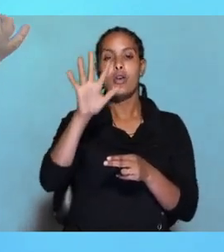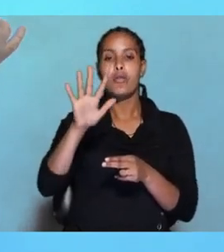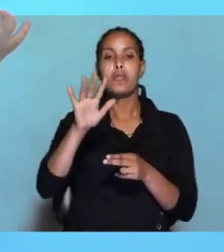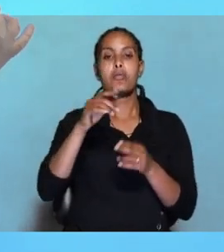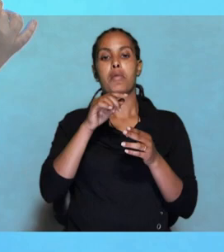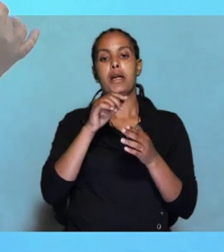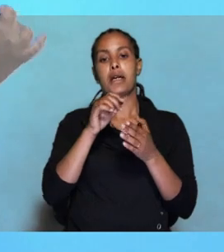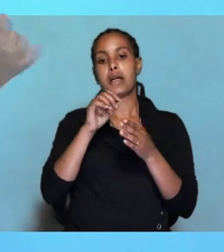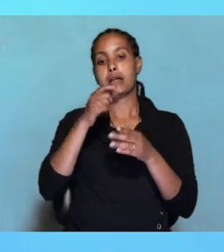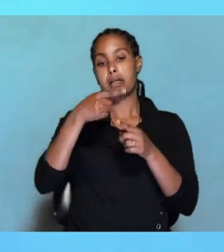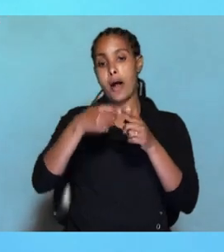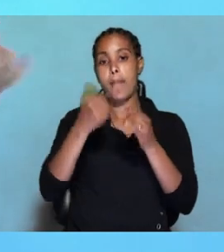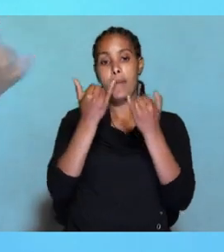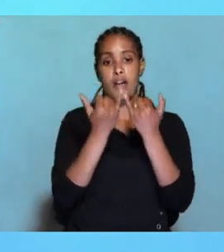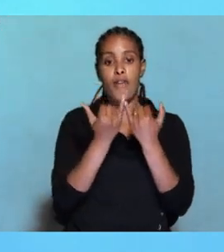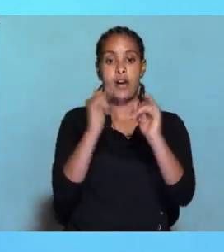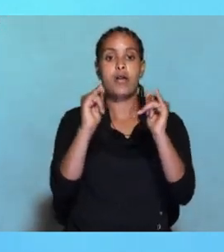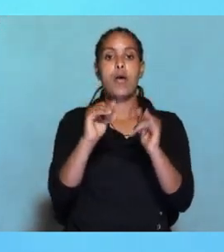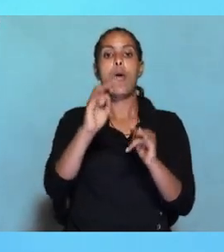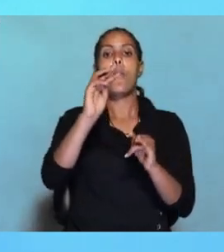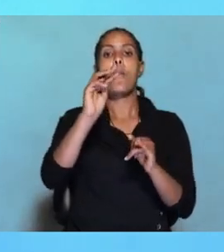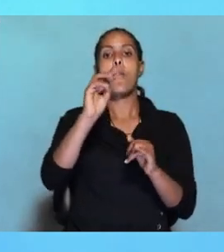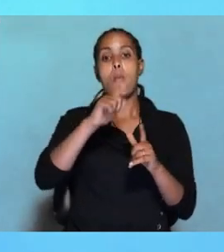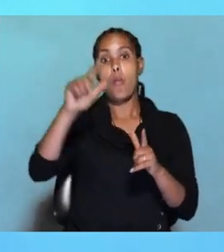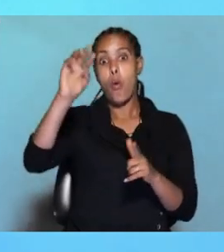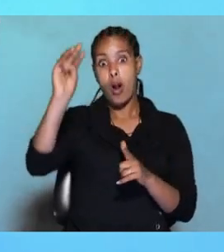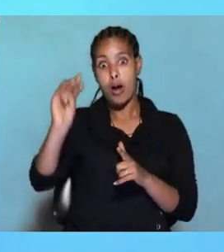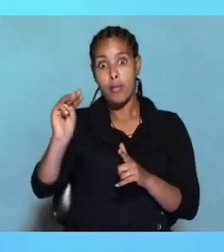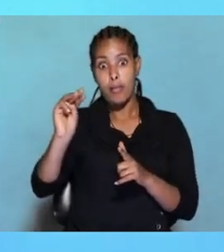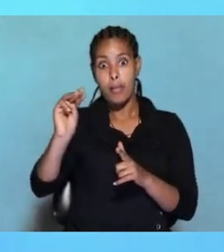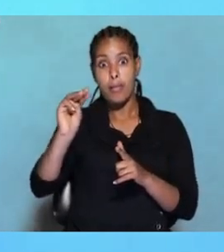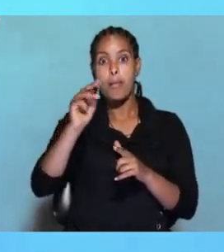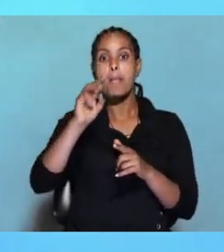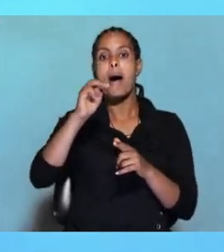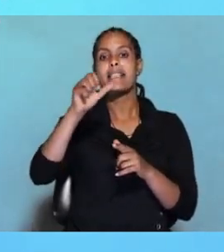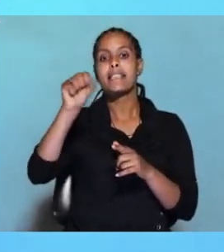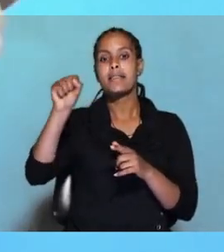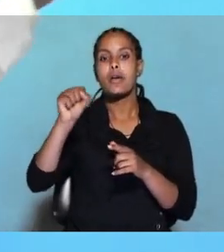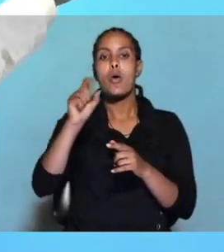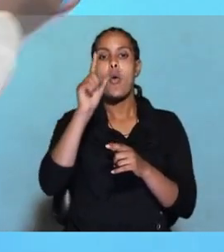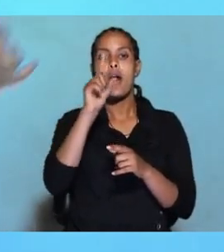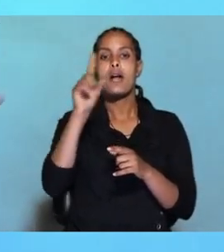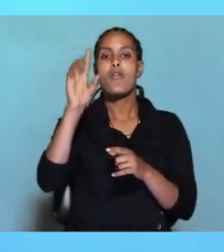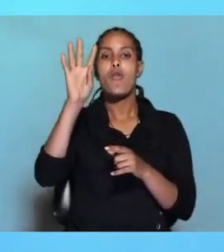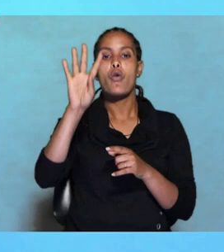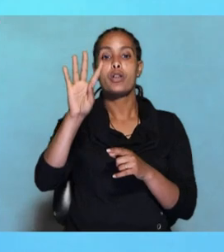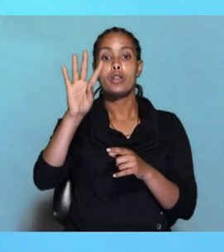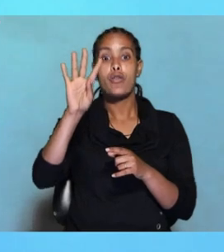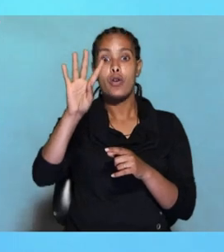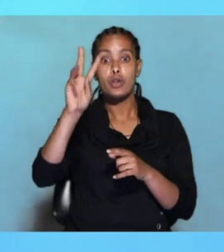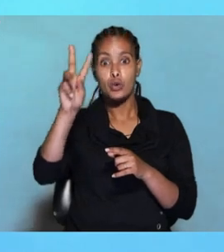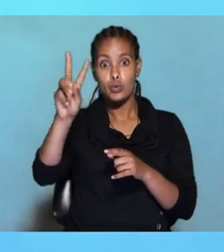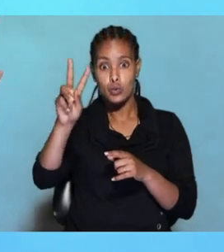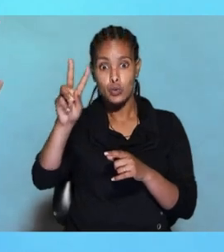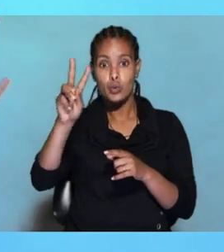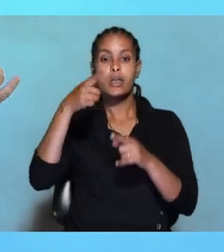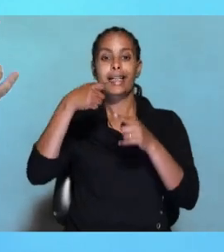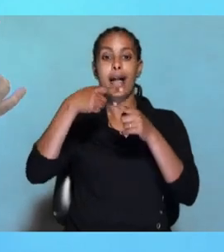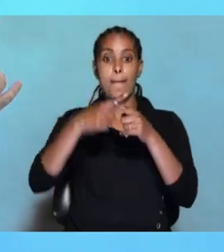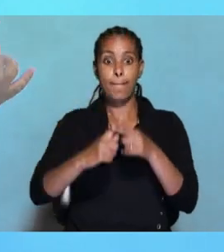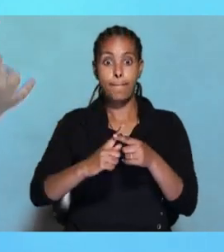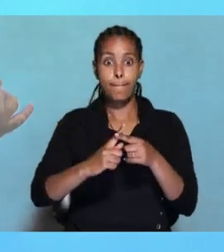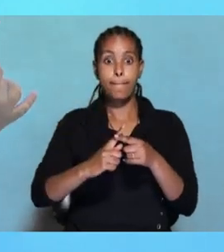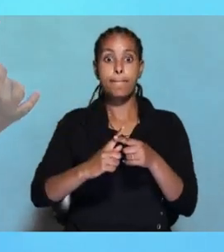23.4 gram, divided by molar mass of the solutes is 142 gram per mole,